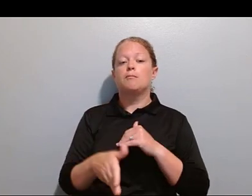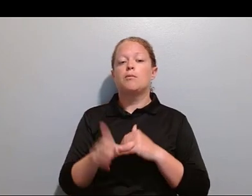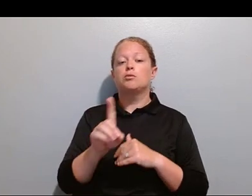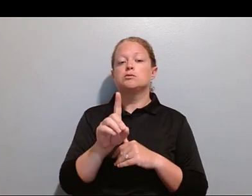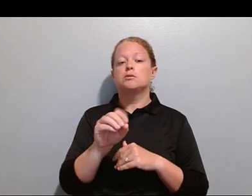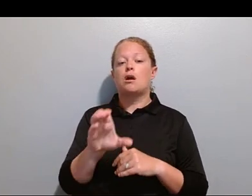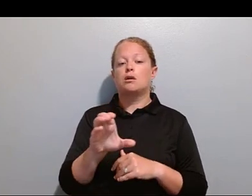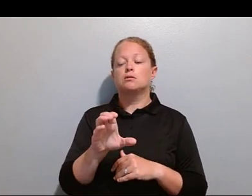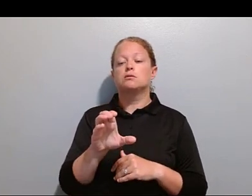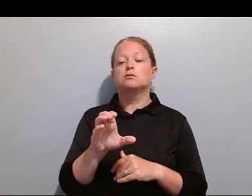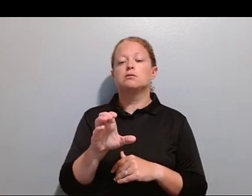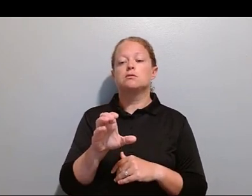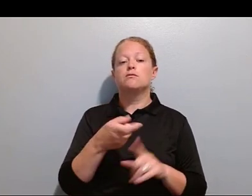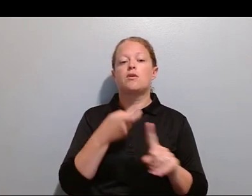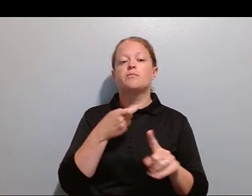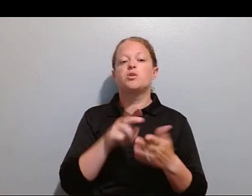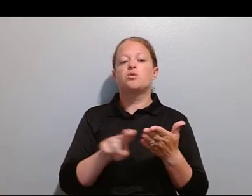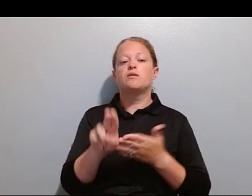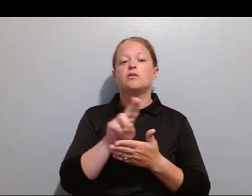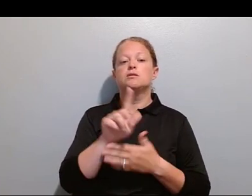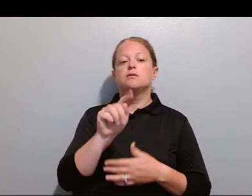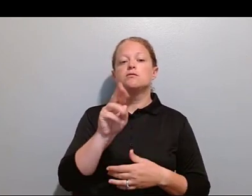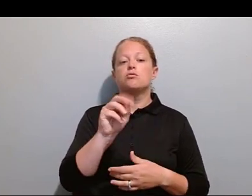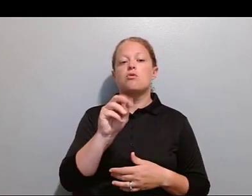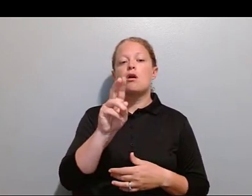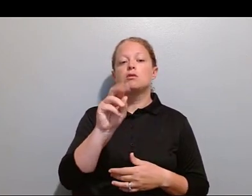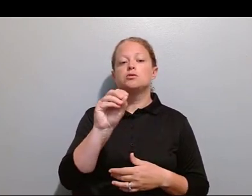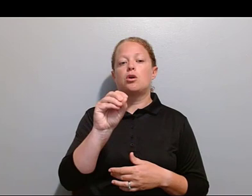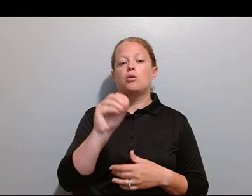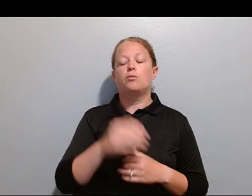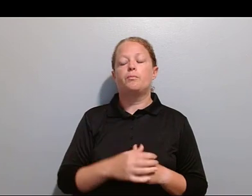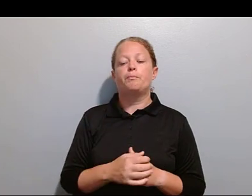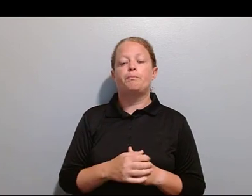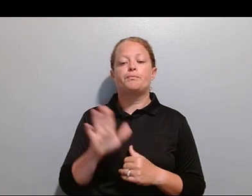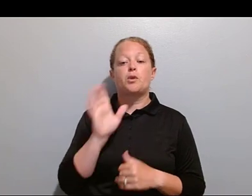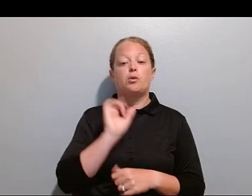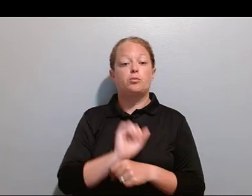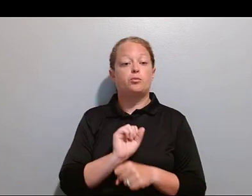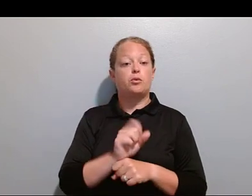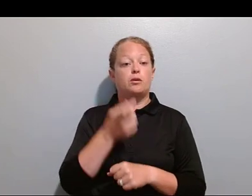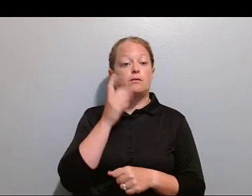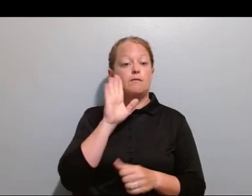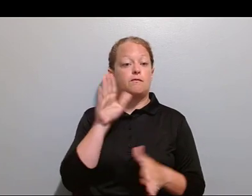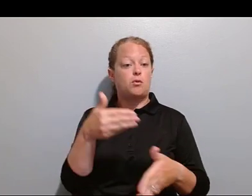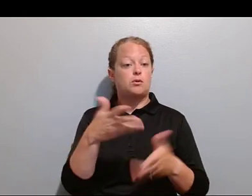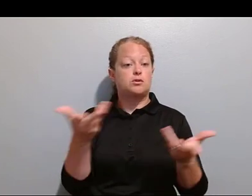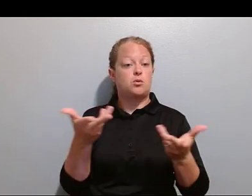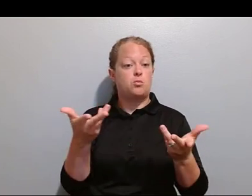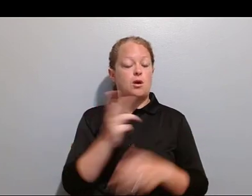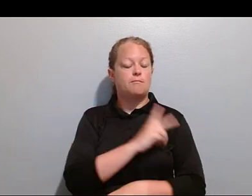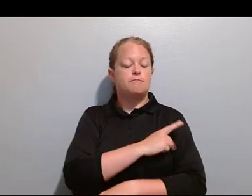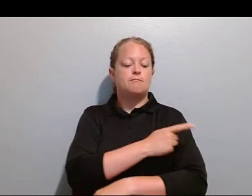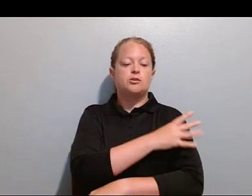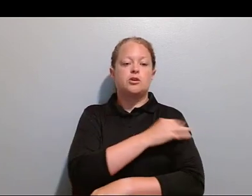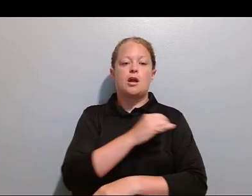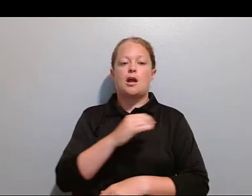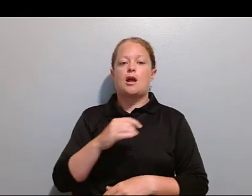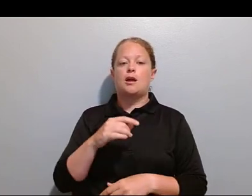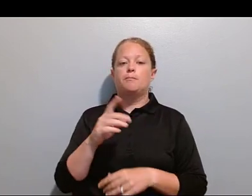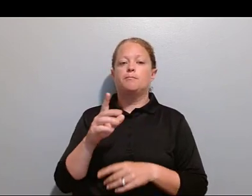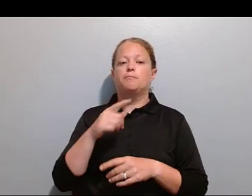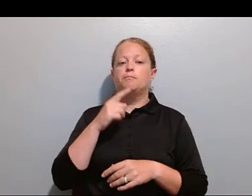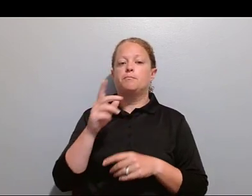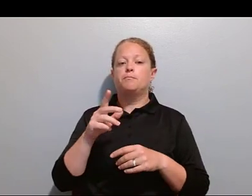the University of Toronto. Her work focuses on patient and public partnership in the